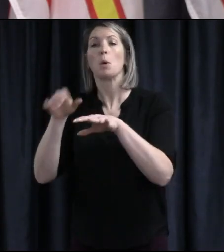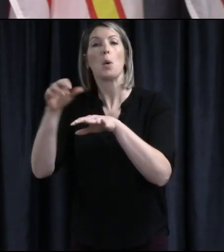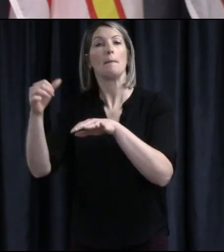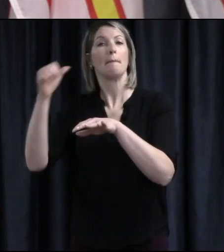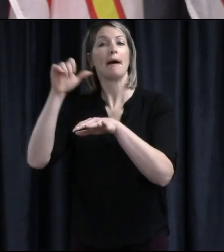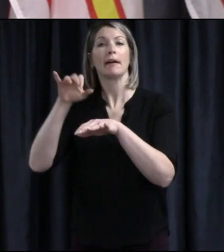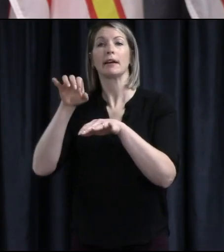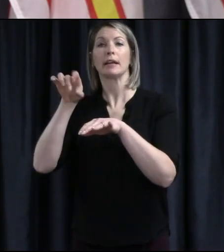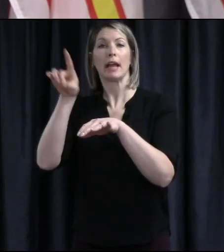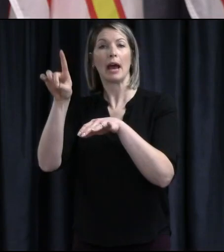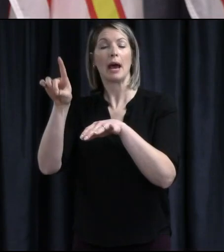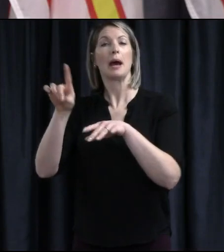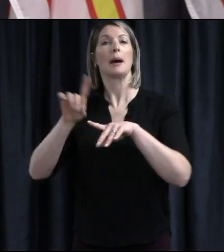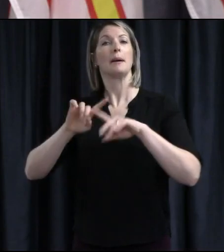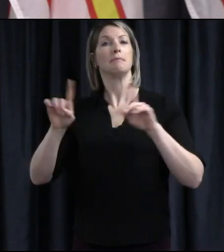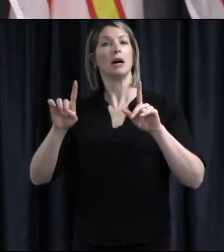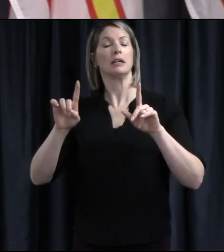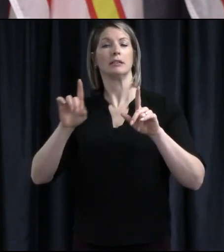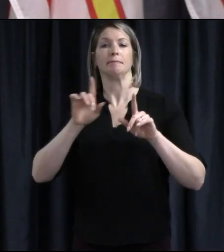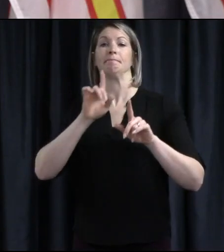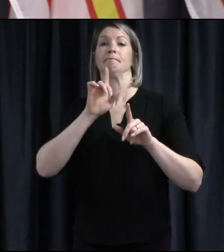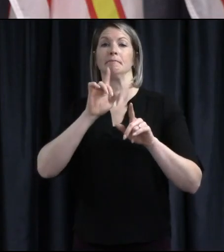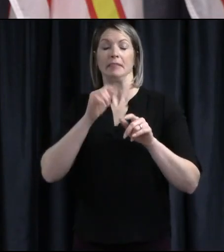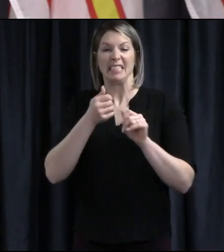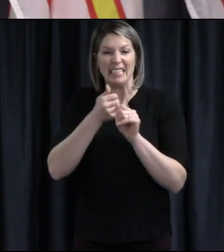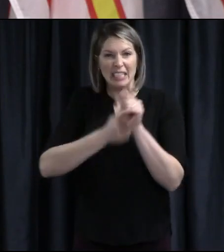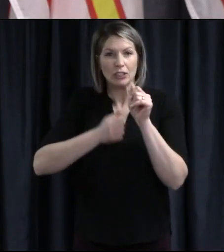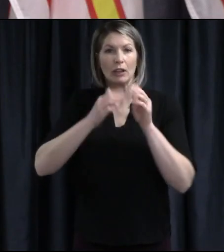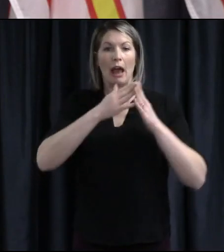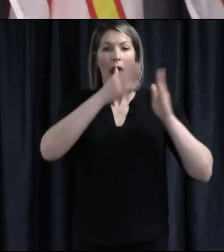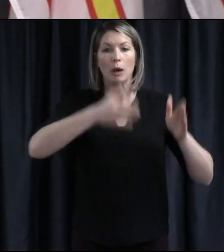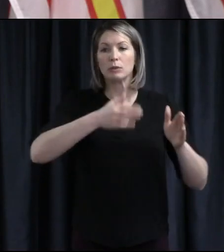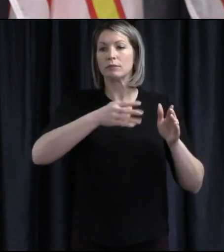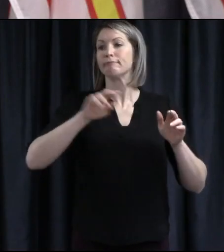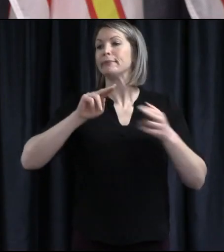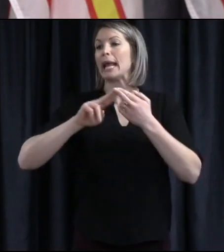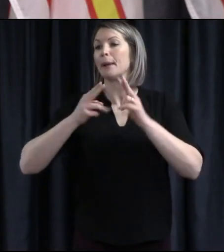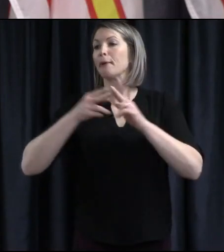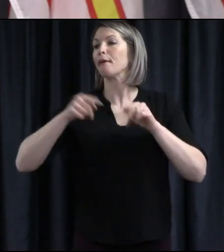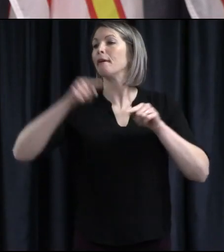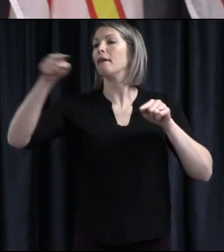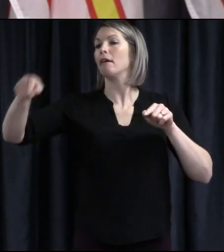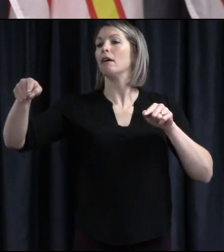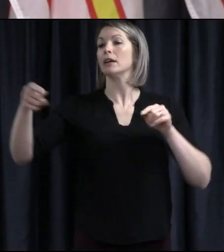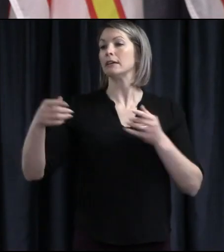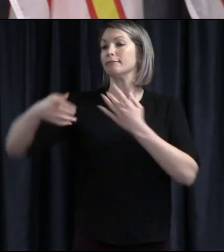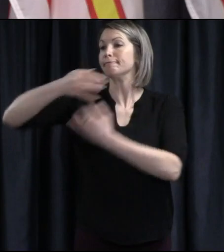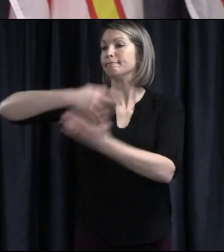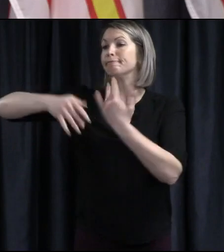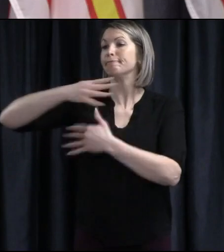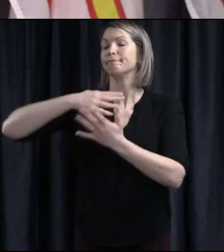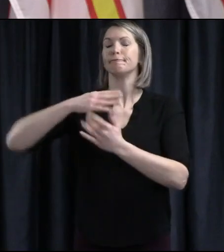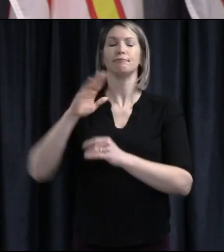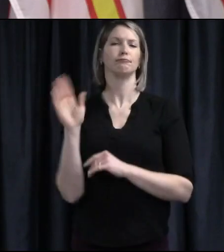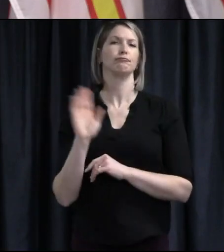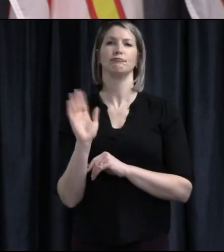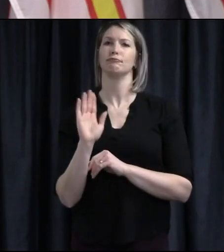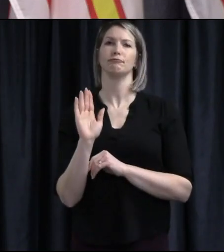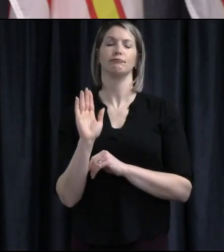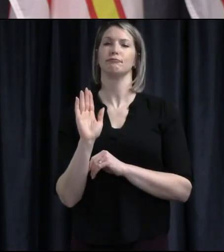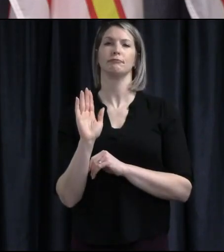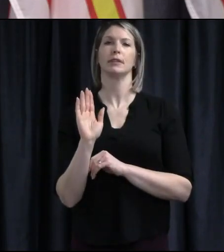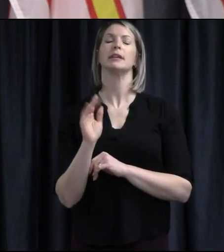maintain the principles of physical distancing from other people. So we would like